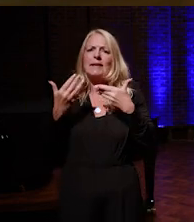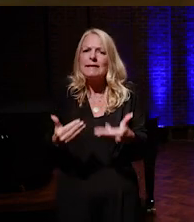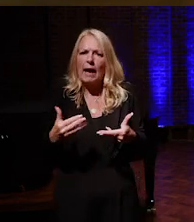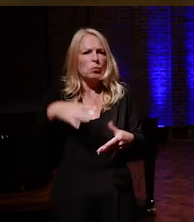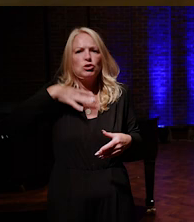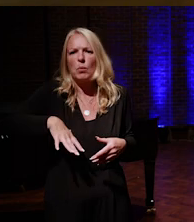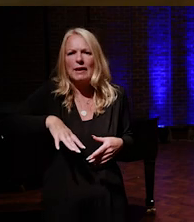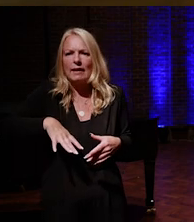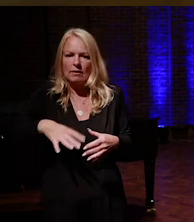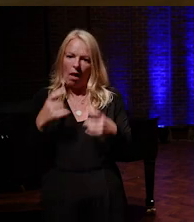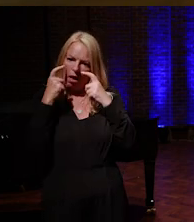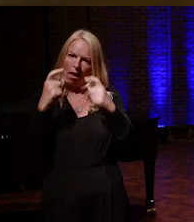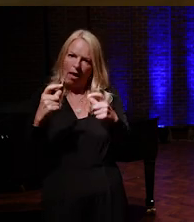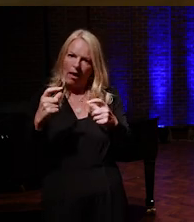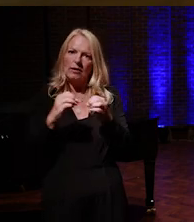especially in the UK.